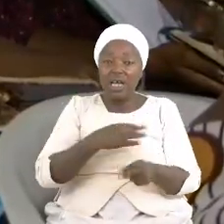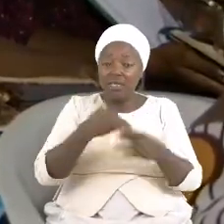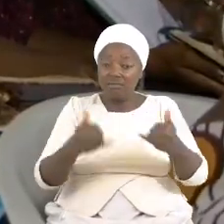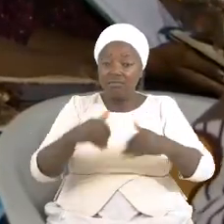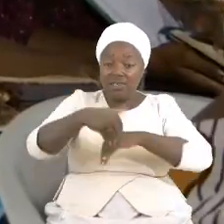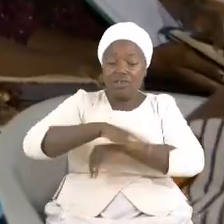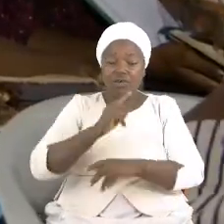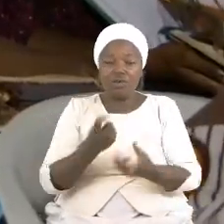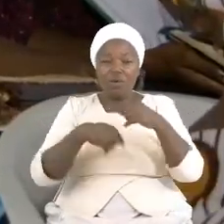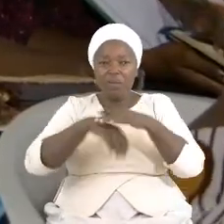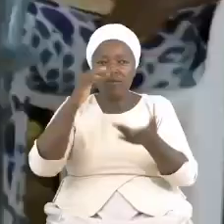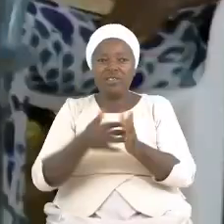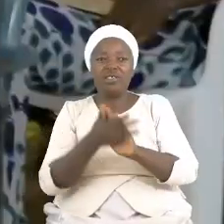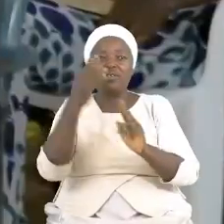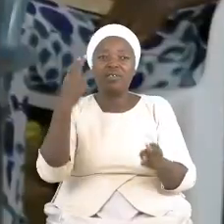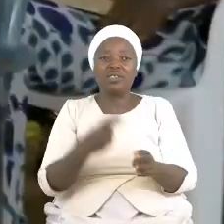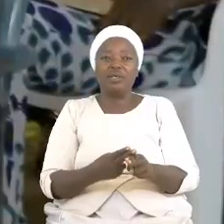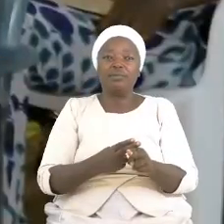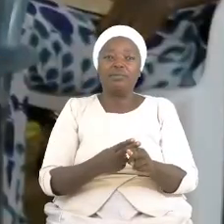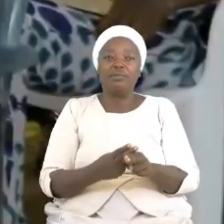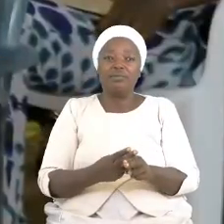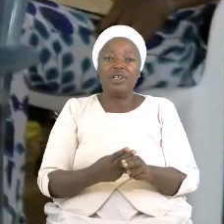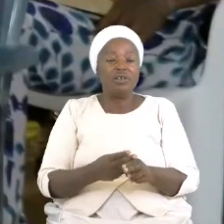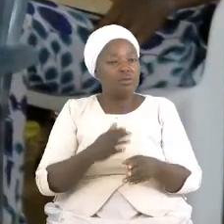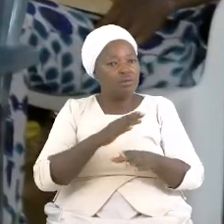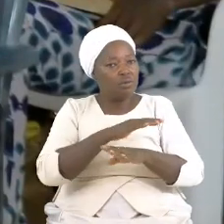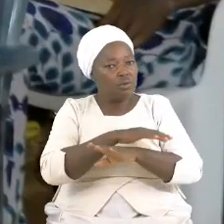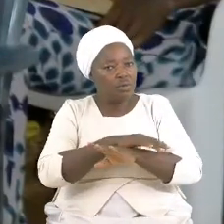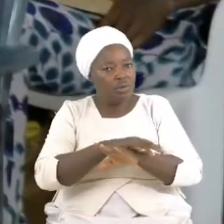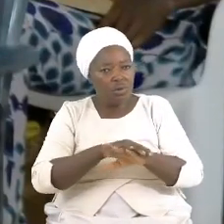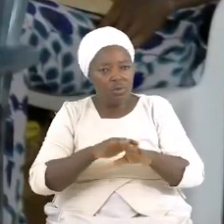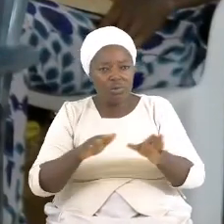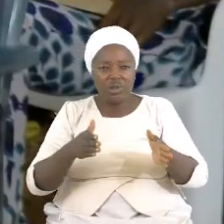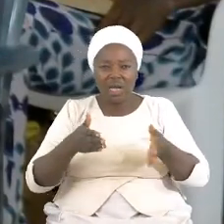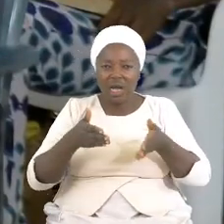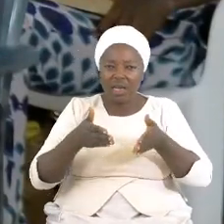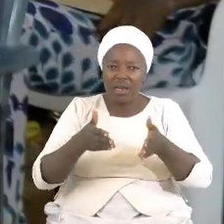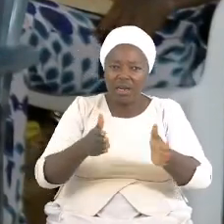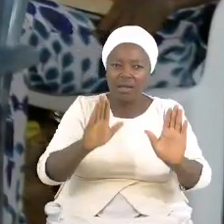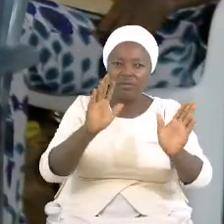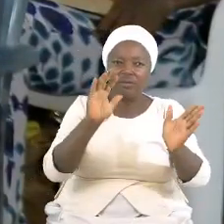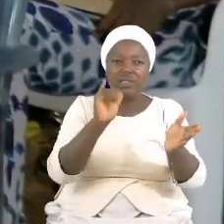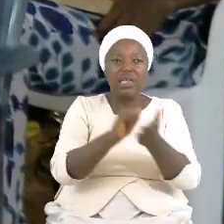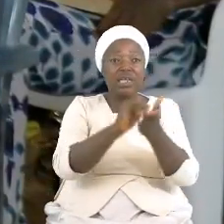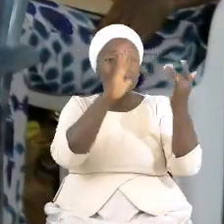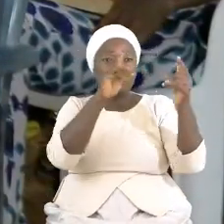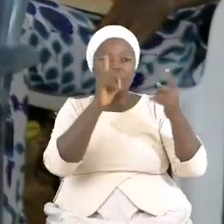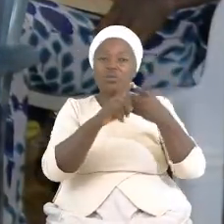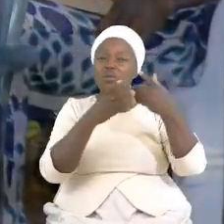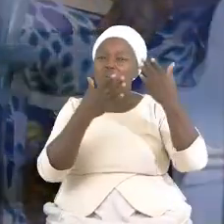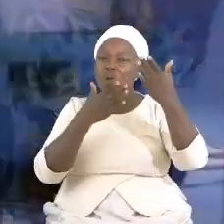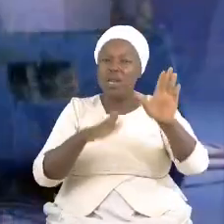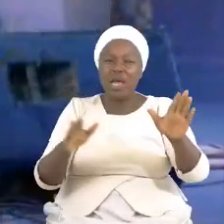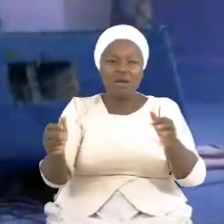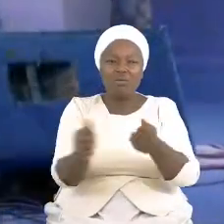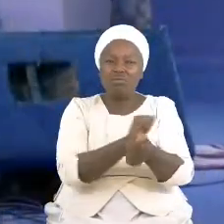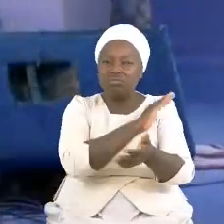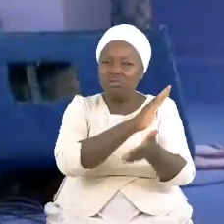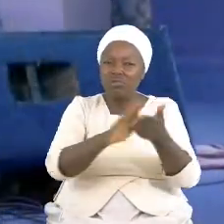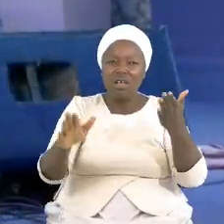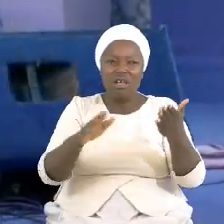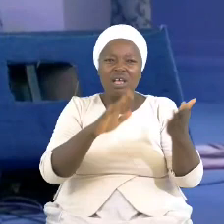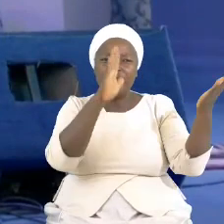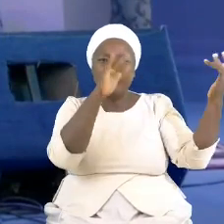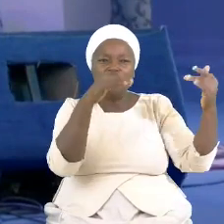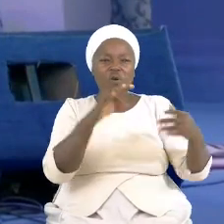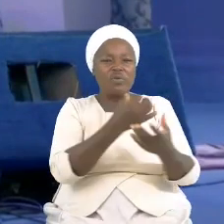up. Don't allow that expectation to die. Expectation of salvation,